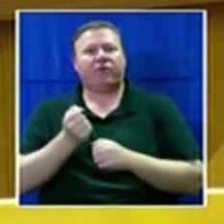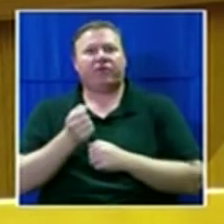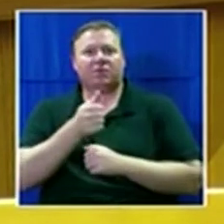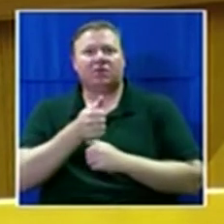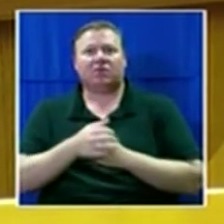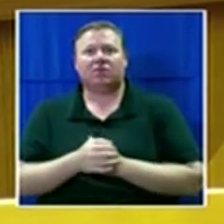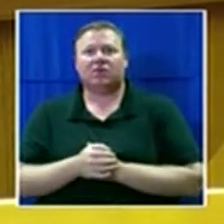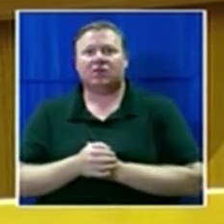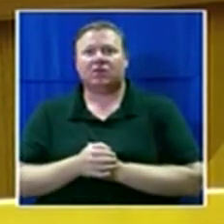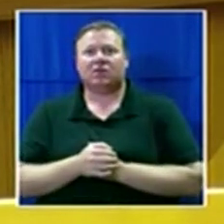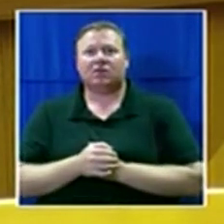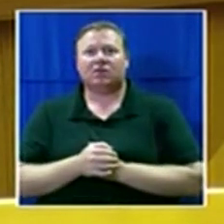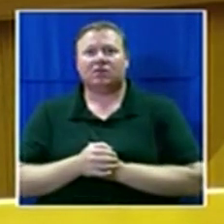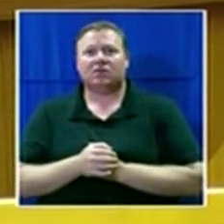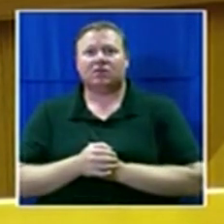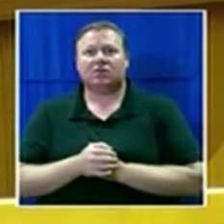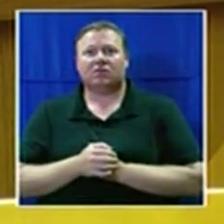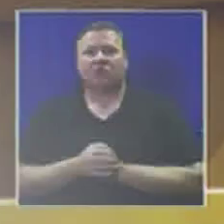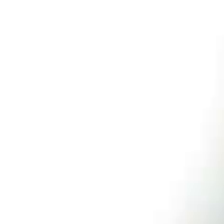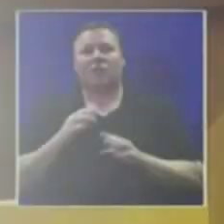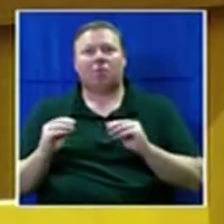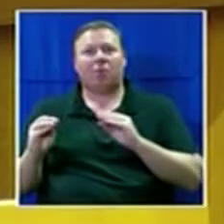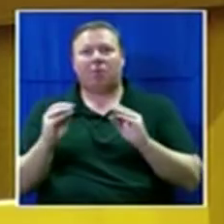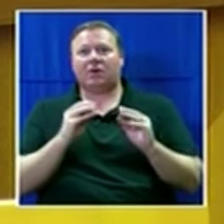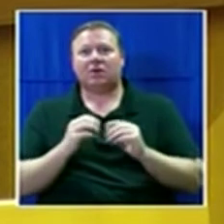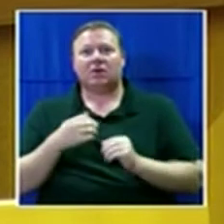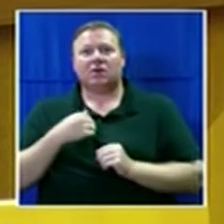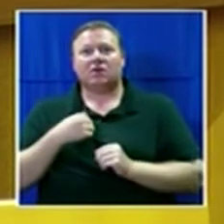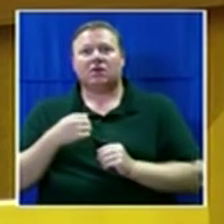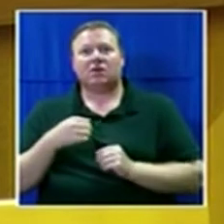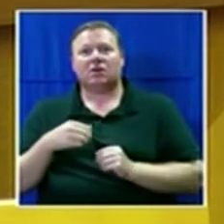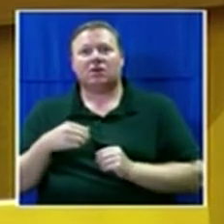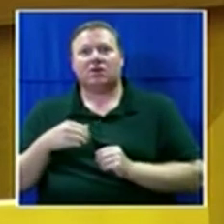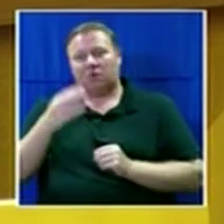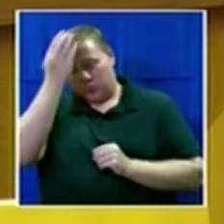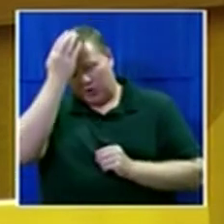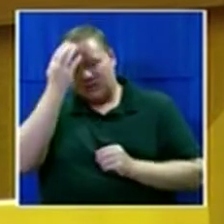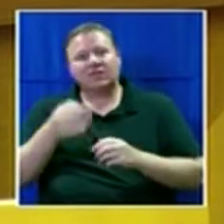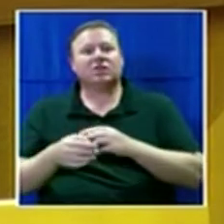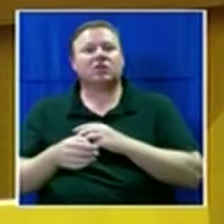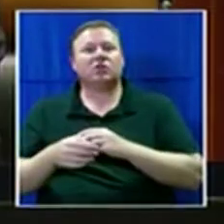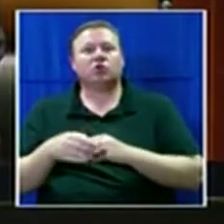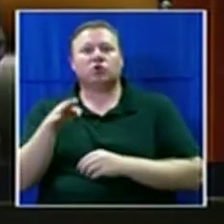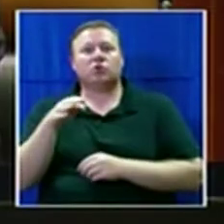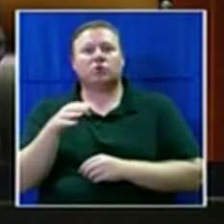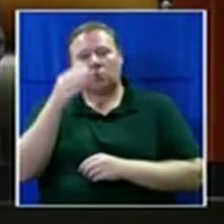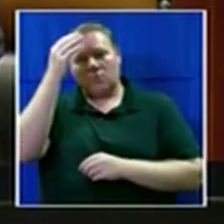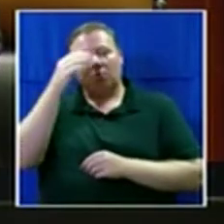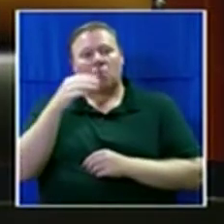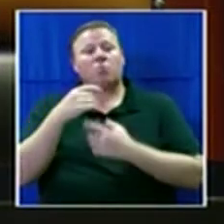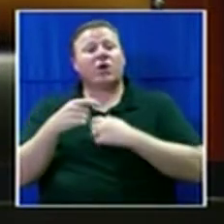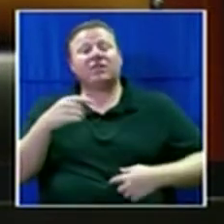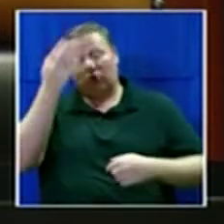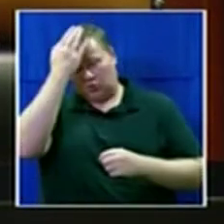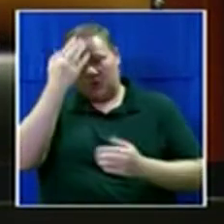president. Chair. May his soul rest in peace. Chair. President Zuma Chair can confirm that Norma Zizi, the ex-wife